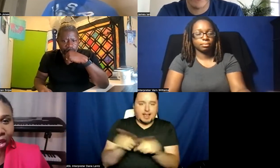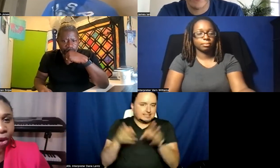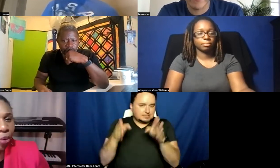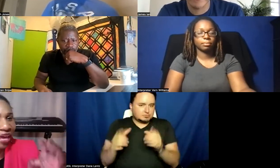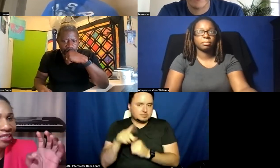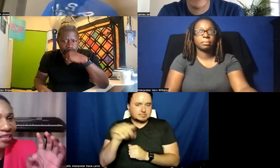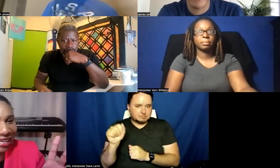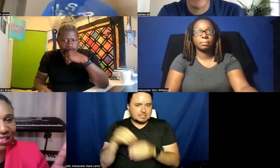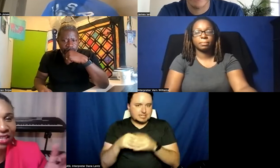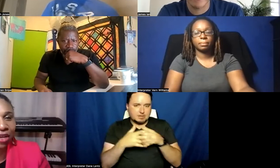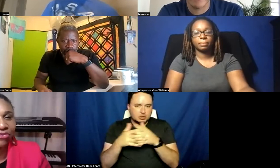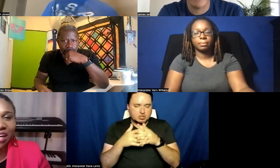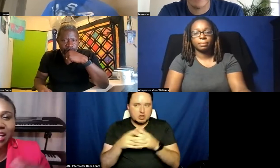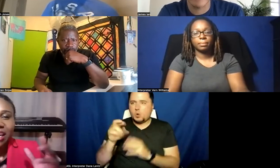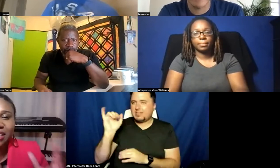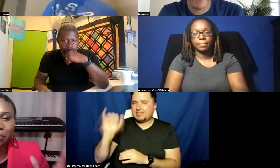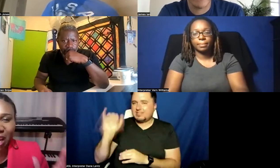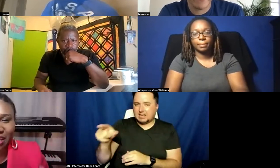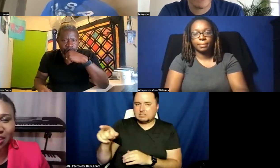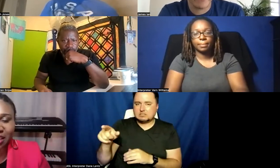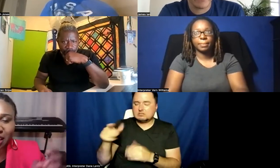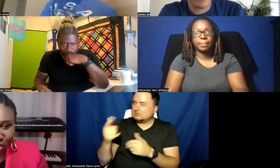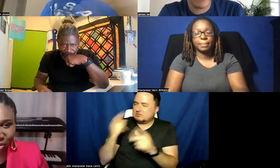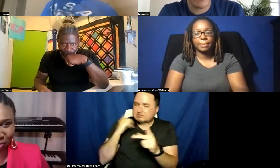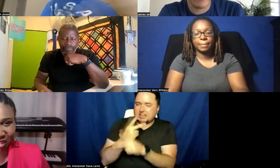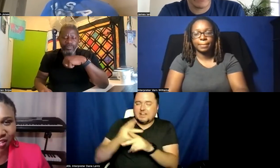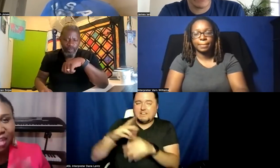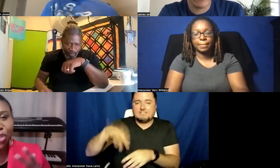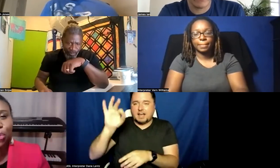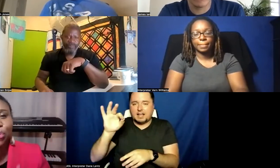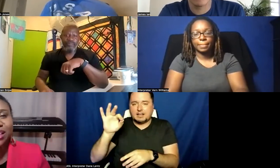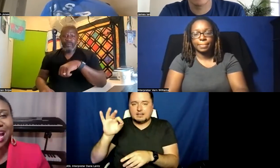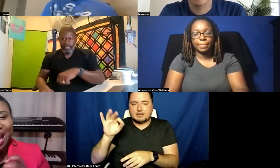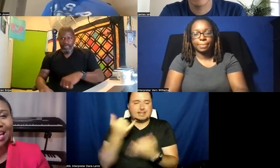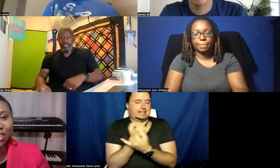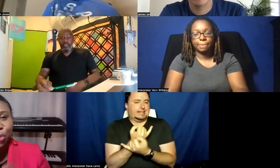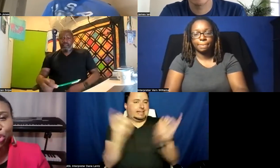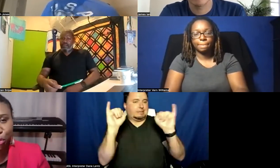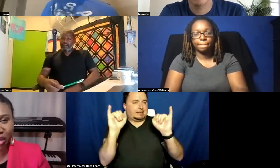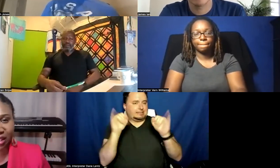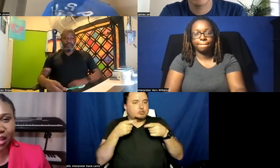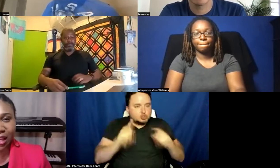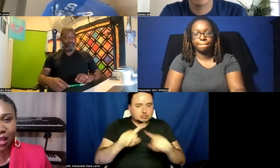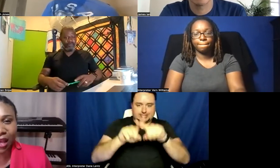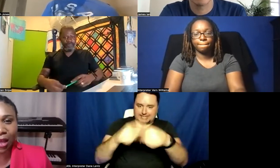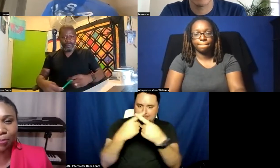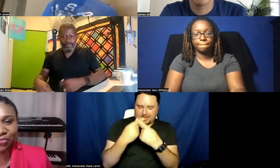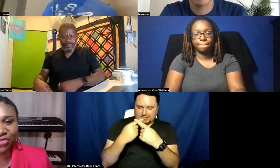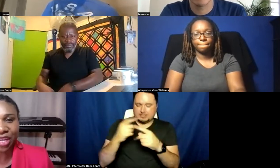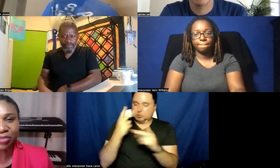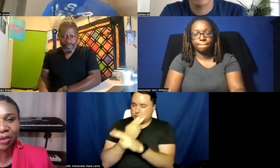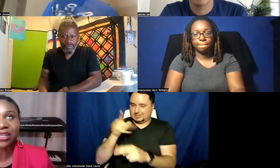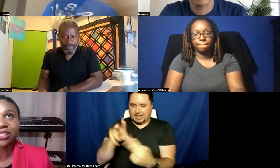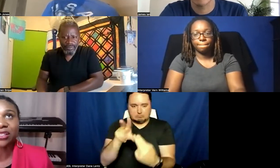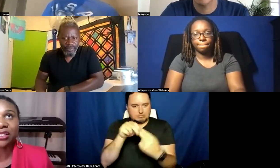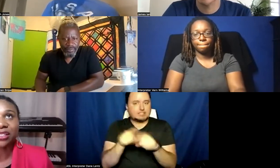America, or that tactic of finding independence in interdependence, and use that as your strength.